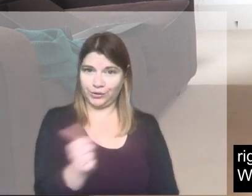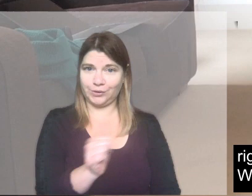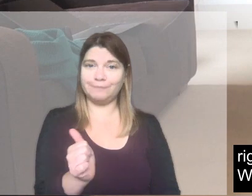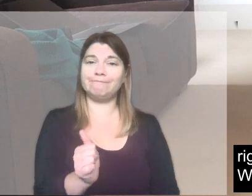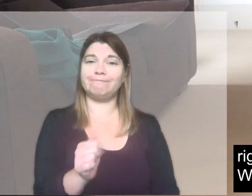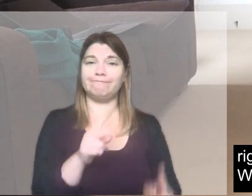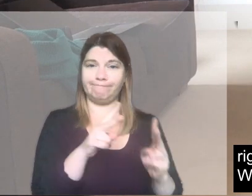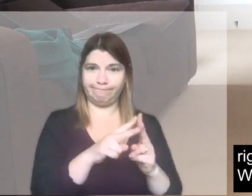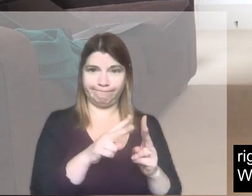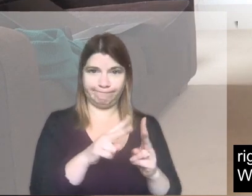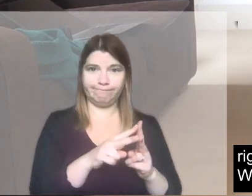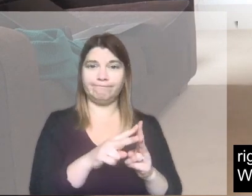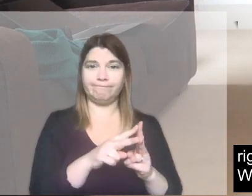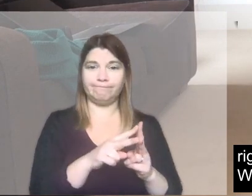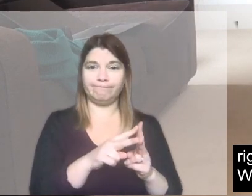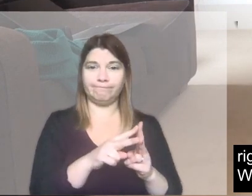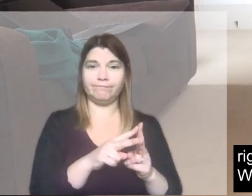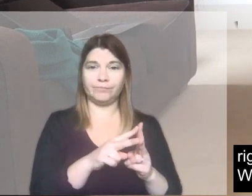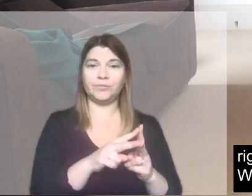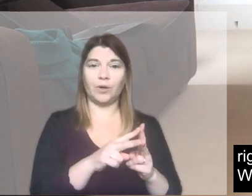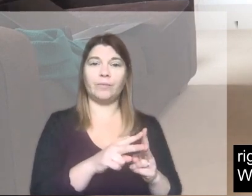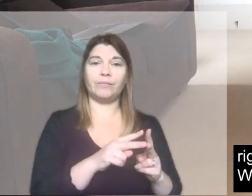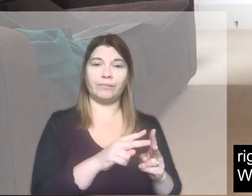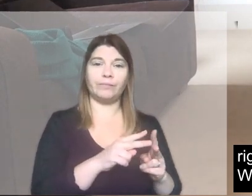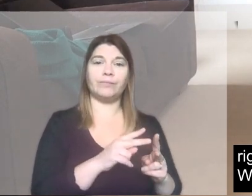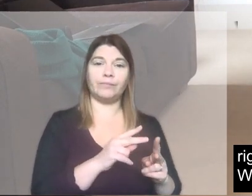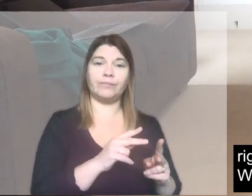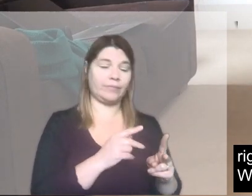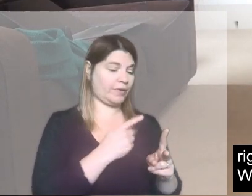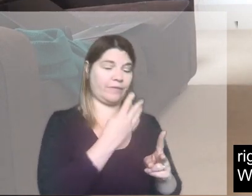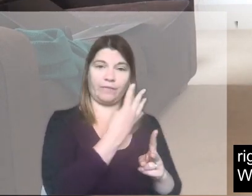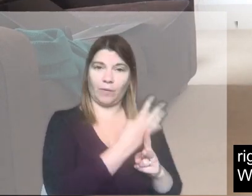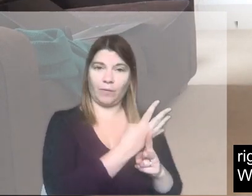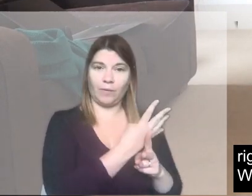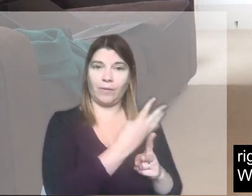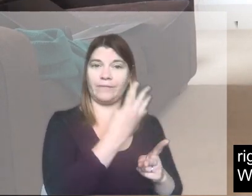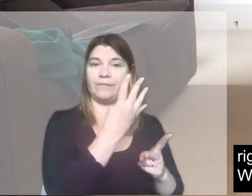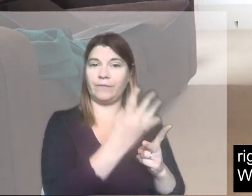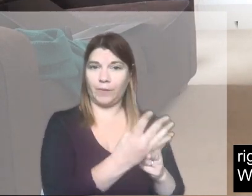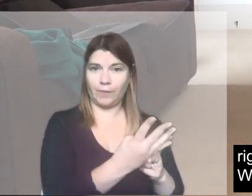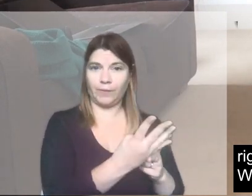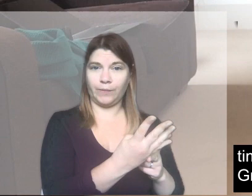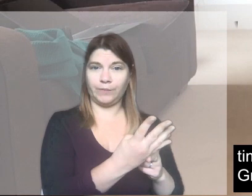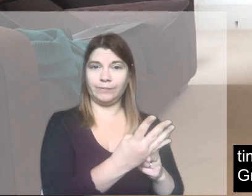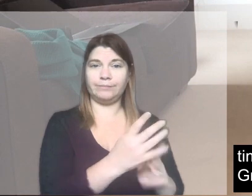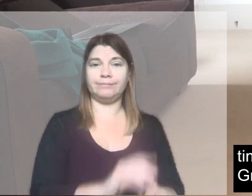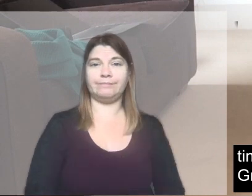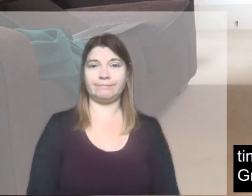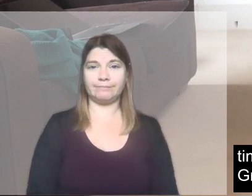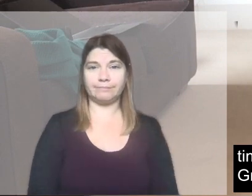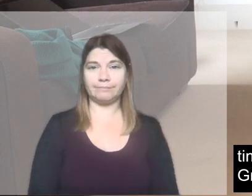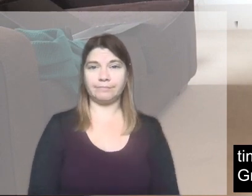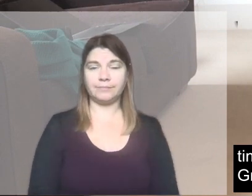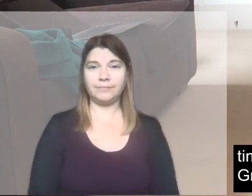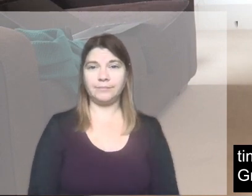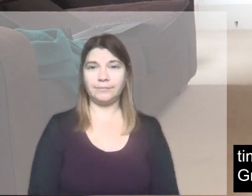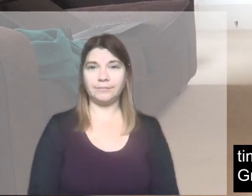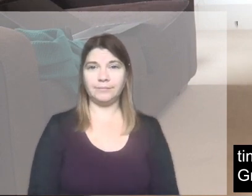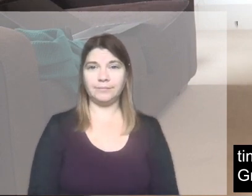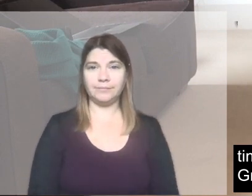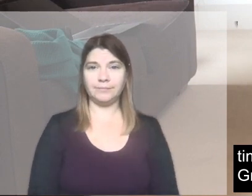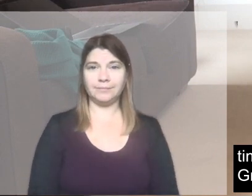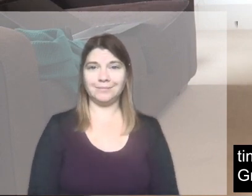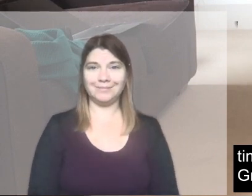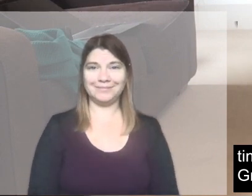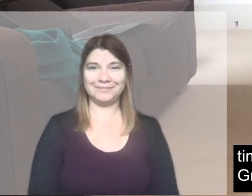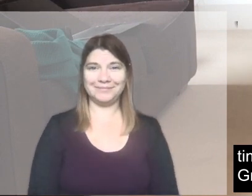right, then left, then right, then left. We do that four times, counting each time the right hand goes forwards as